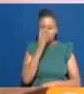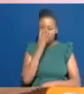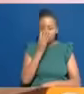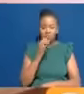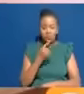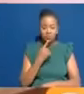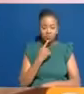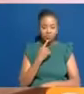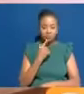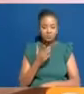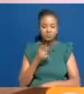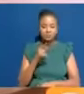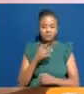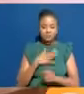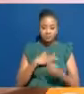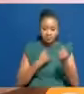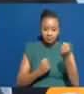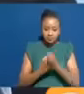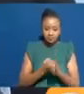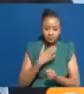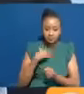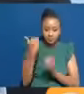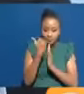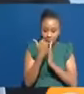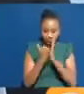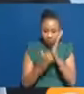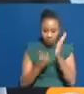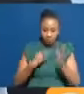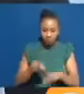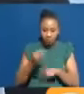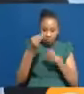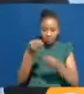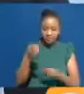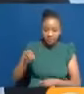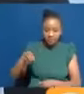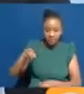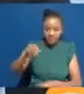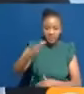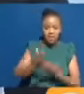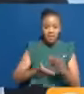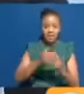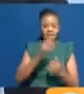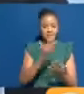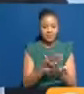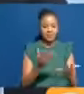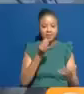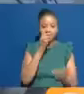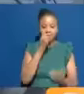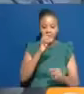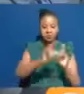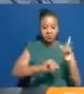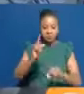with the residents to embrace his fertilizer subsidy program to help bring down the cost of food and